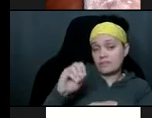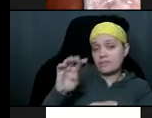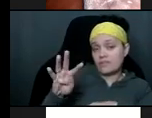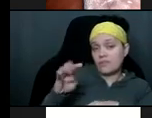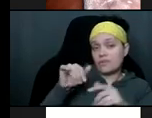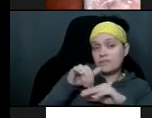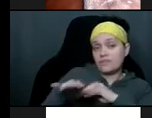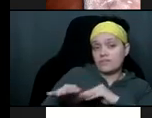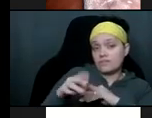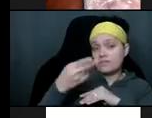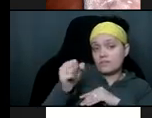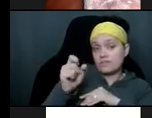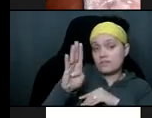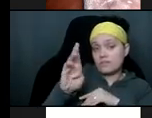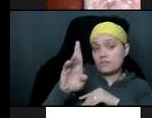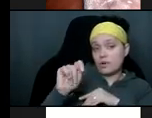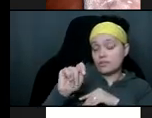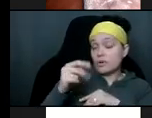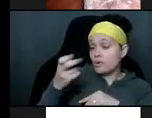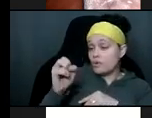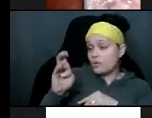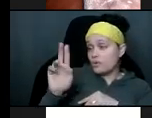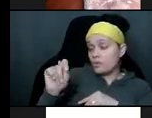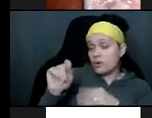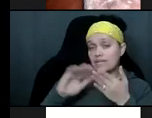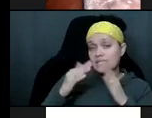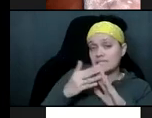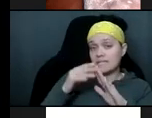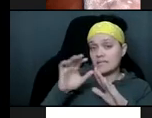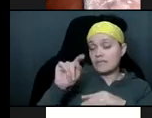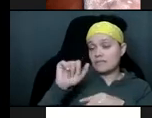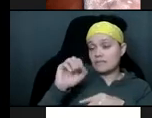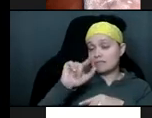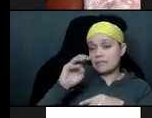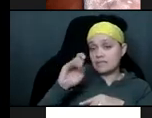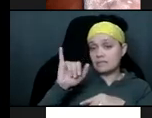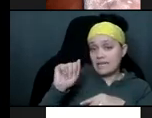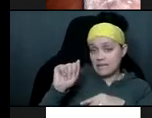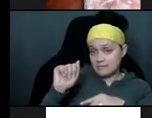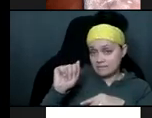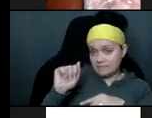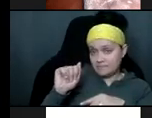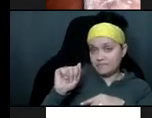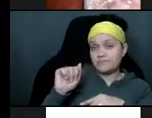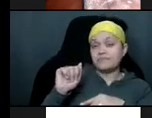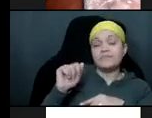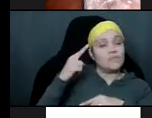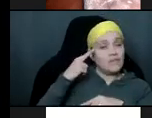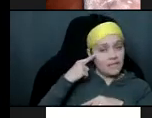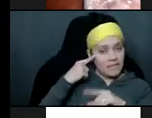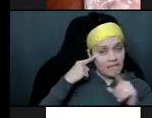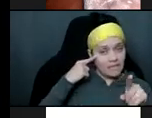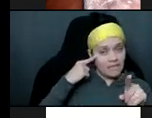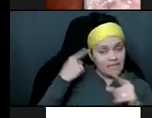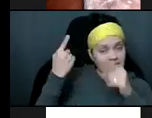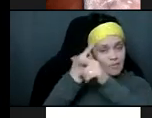sending people to Hobart. Now, Hobart is the city of Tasmania. So I think this is kind of